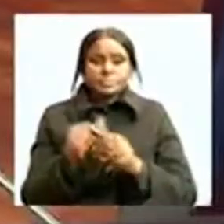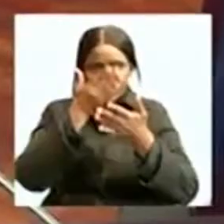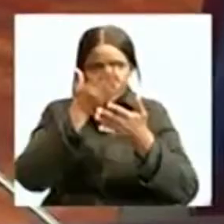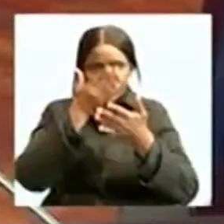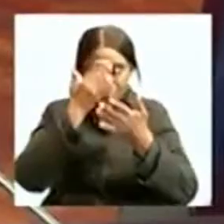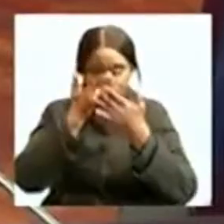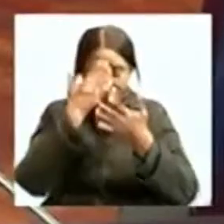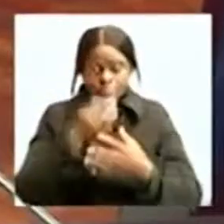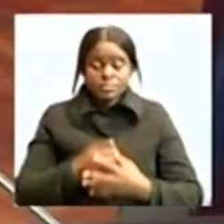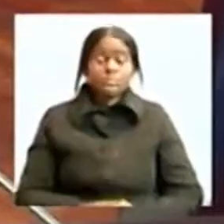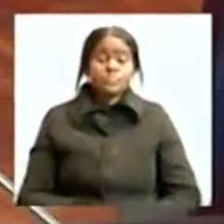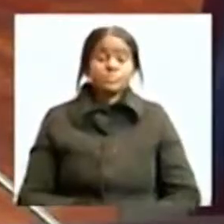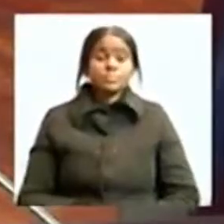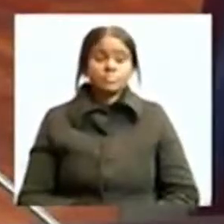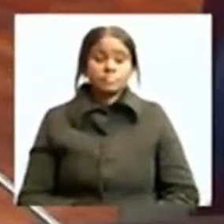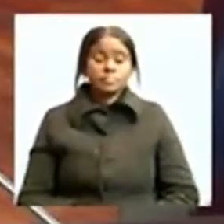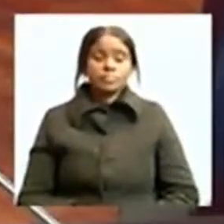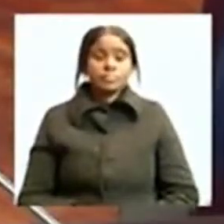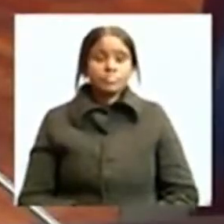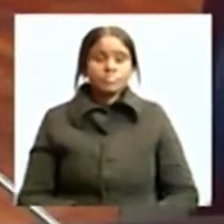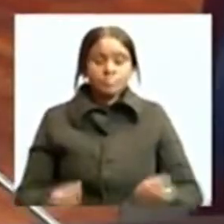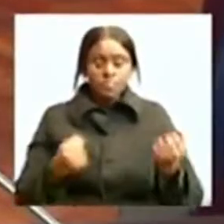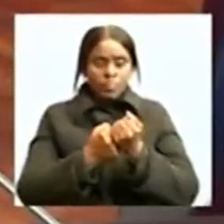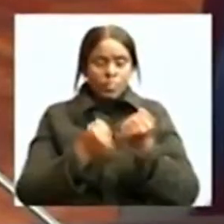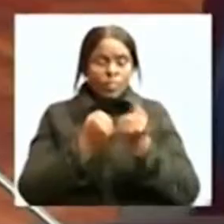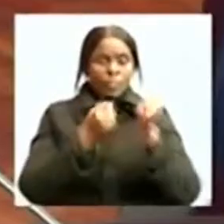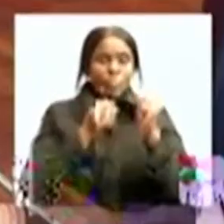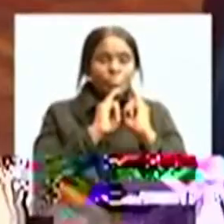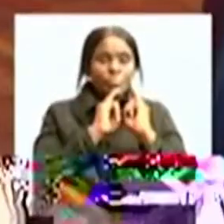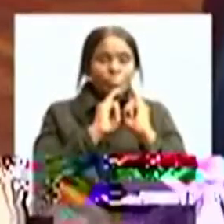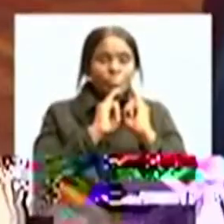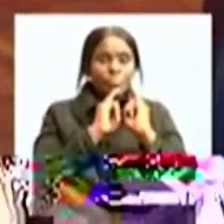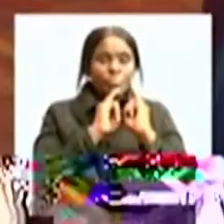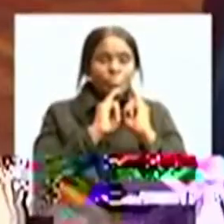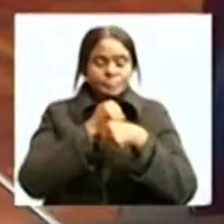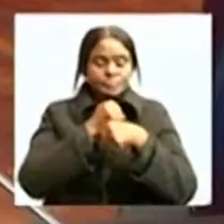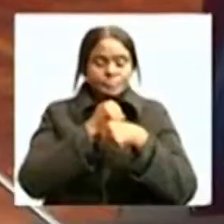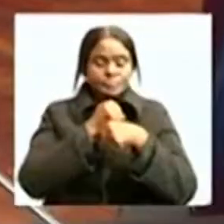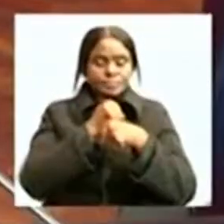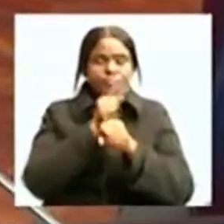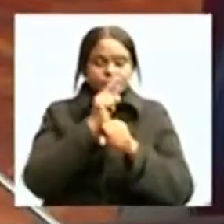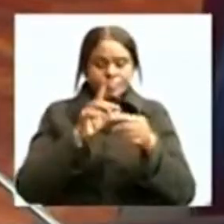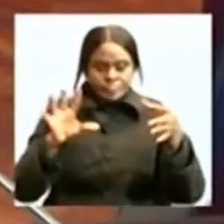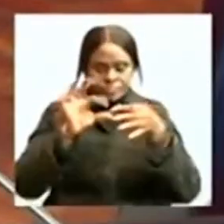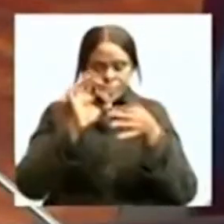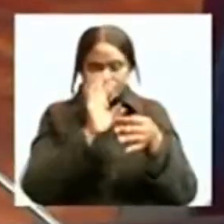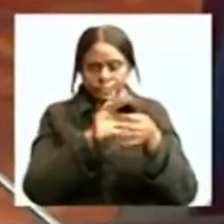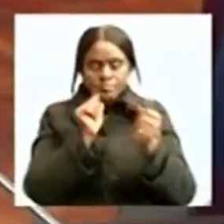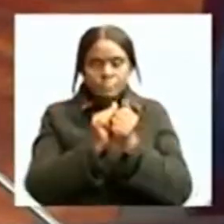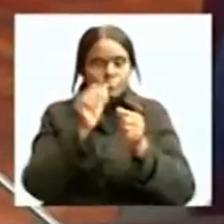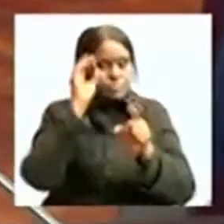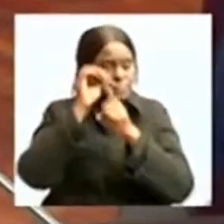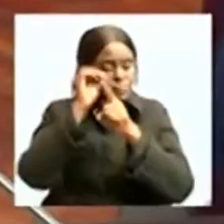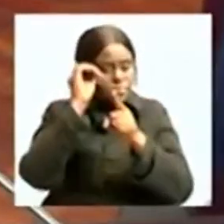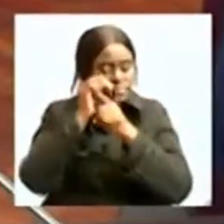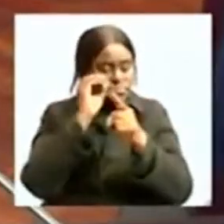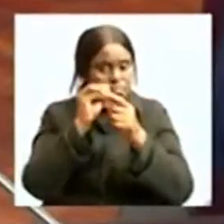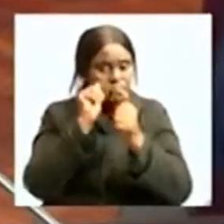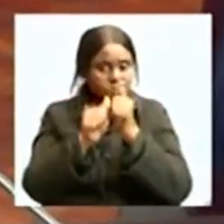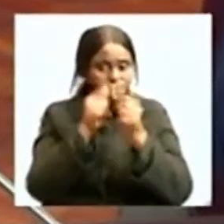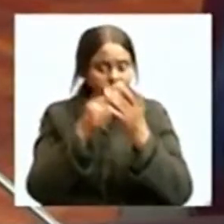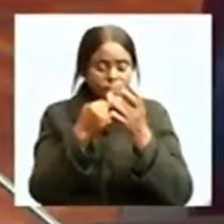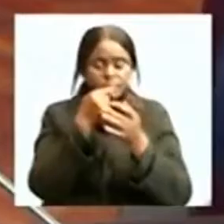attendance and performance at supported institutions, and ensure alignment with objectives, which